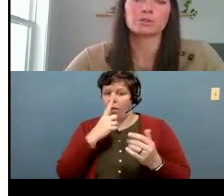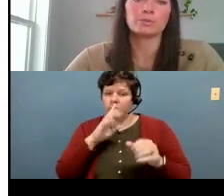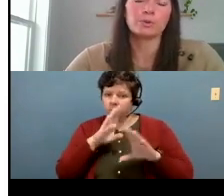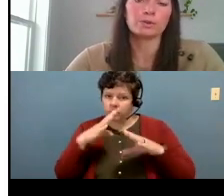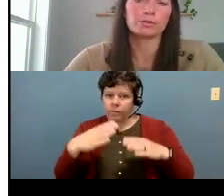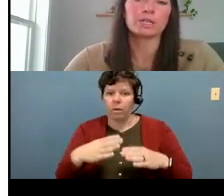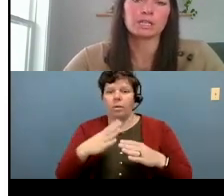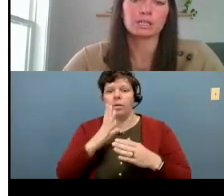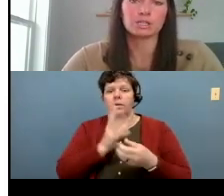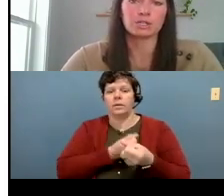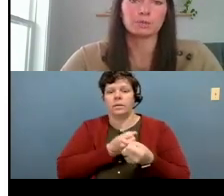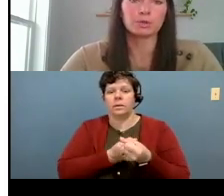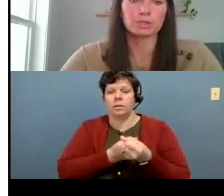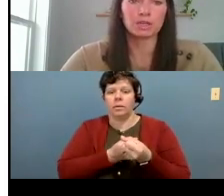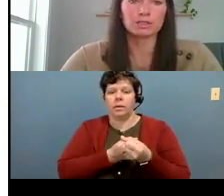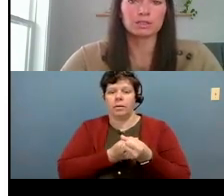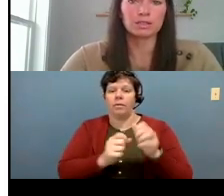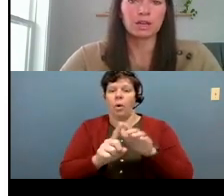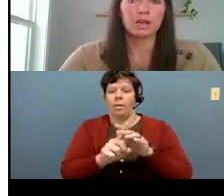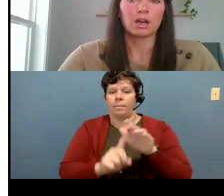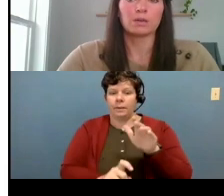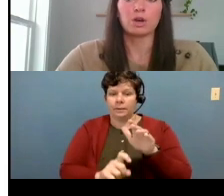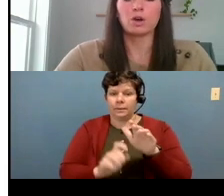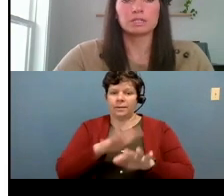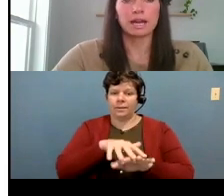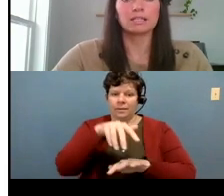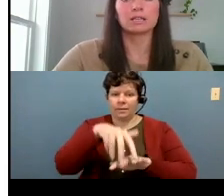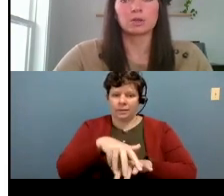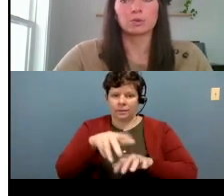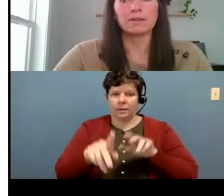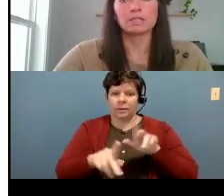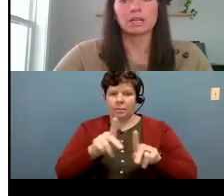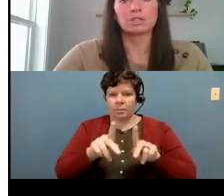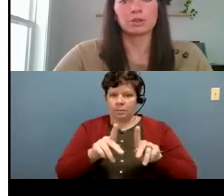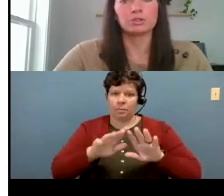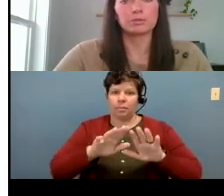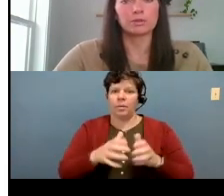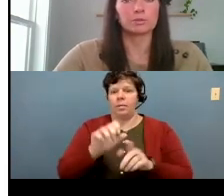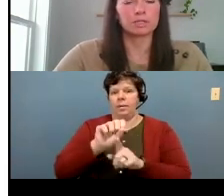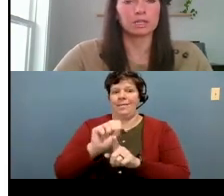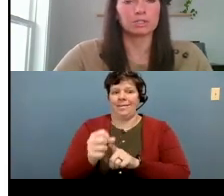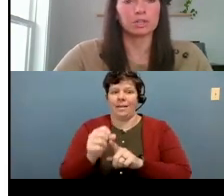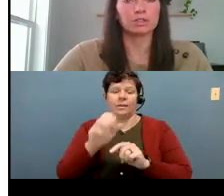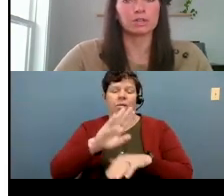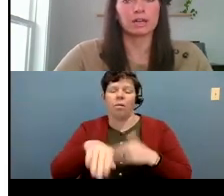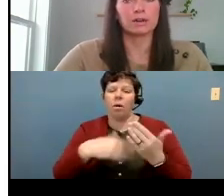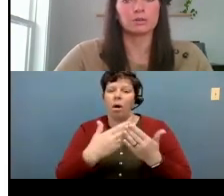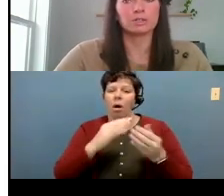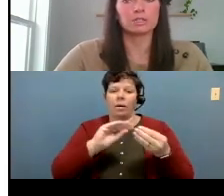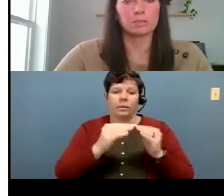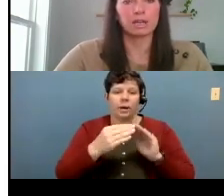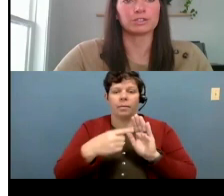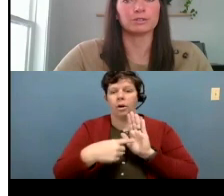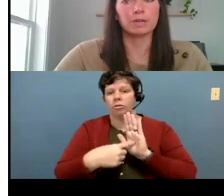our support for missing Indigenous person cases. And all the stats and the graphs that I showed you throughout the presentation, you can now